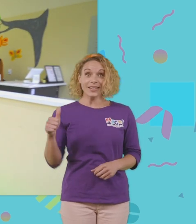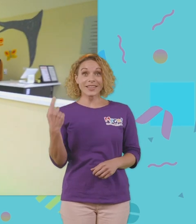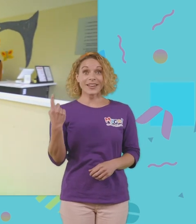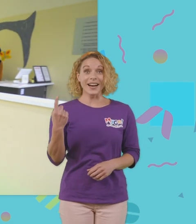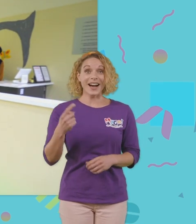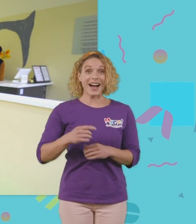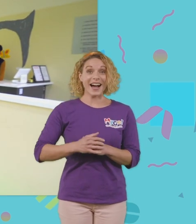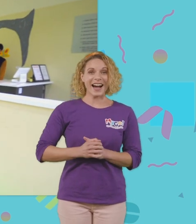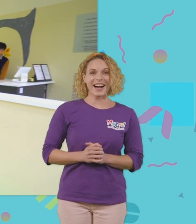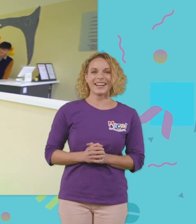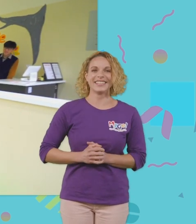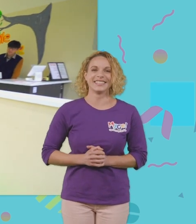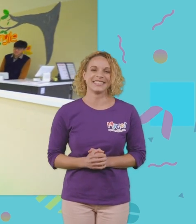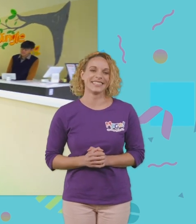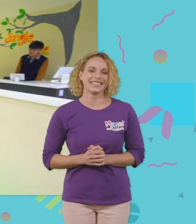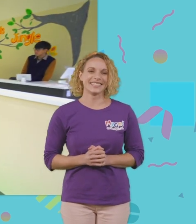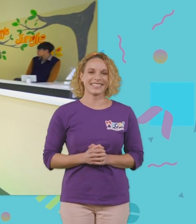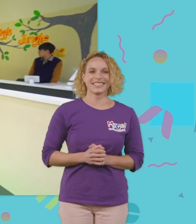Whoa! Here's another one!